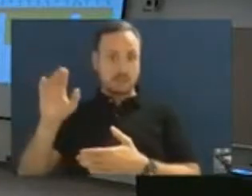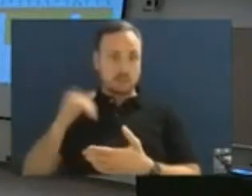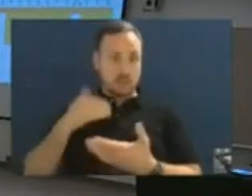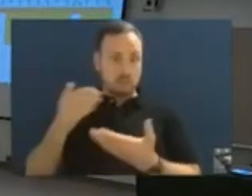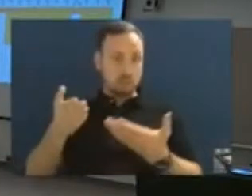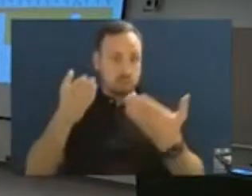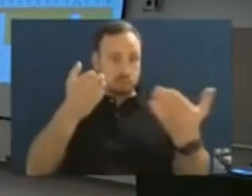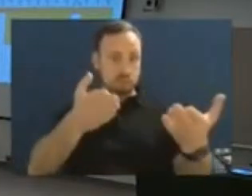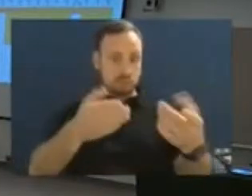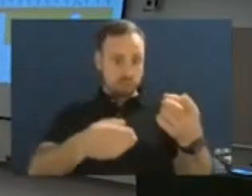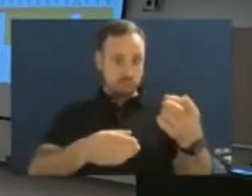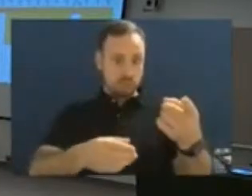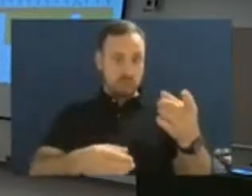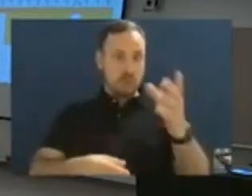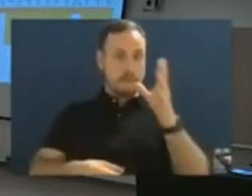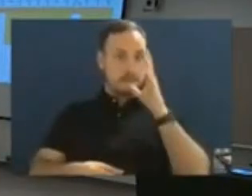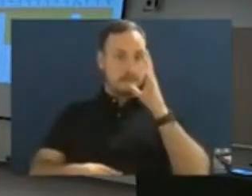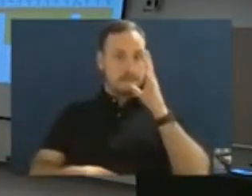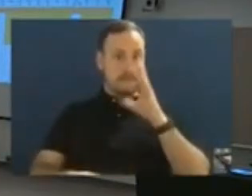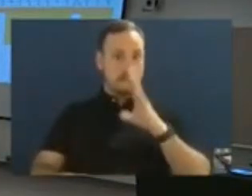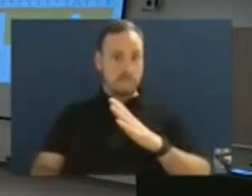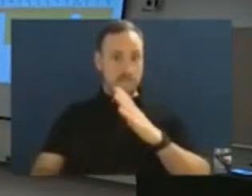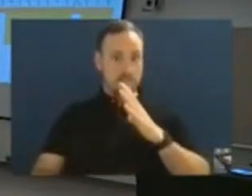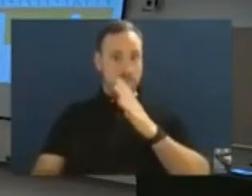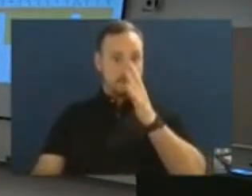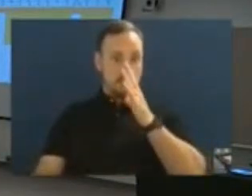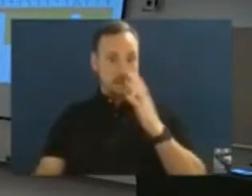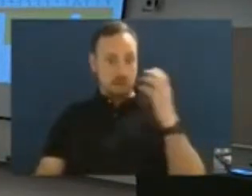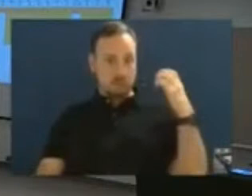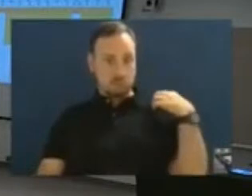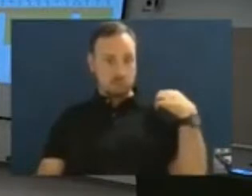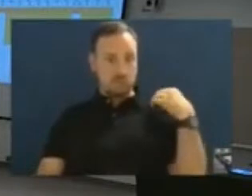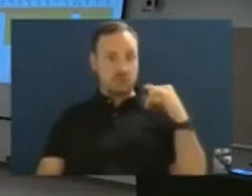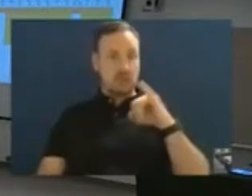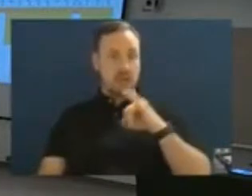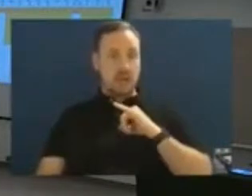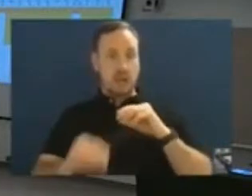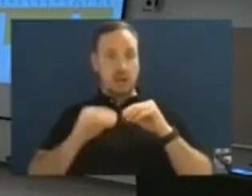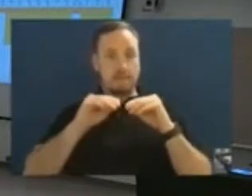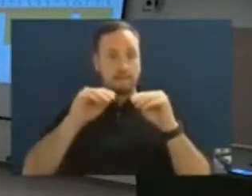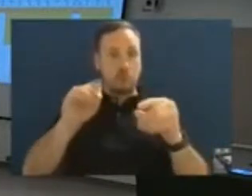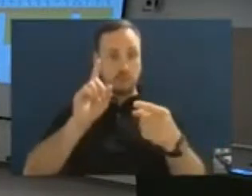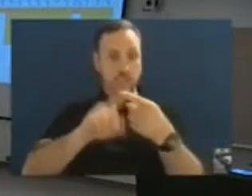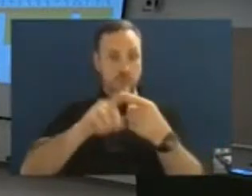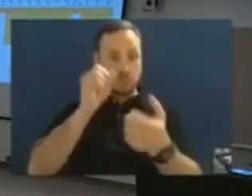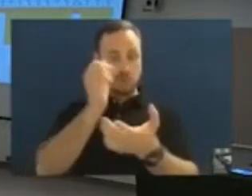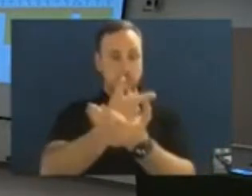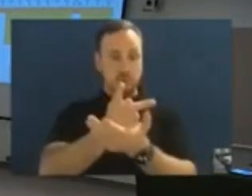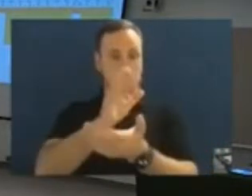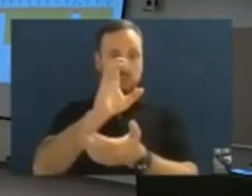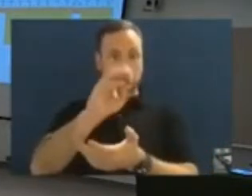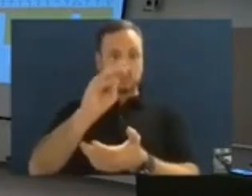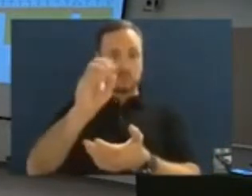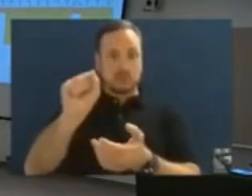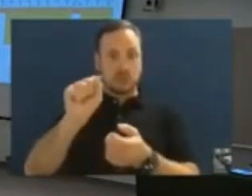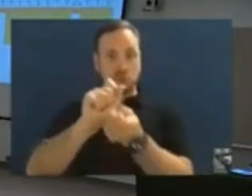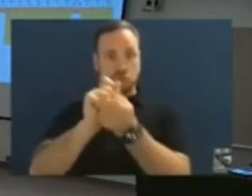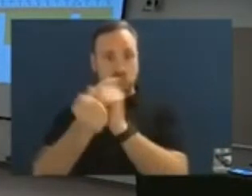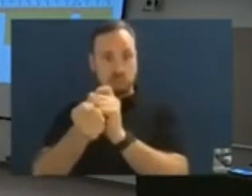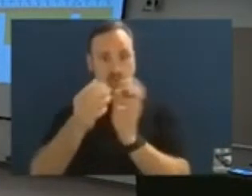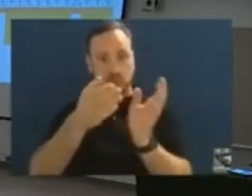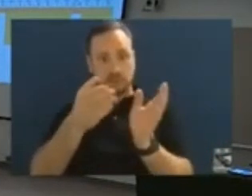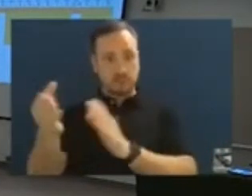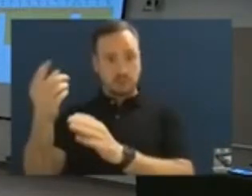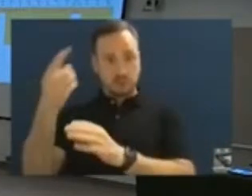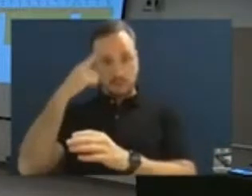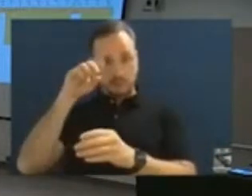Madam Chair, I move to approve the CMS transition plan for in-person and remote